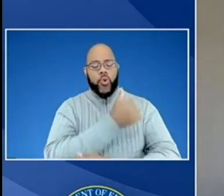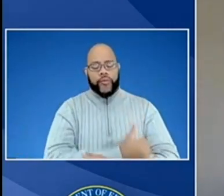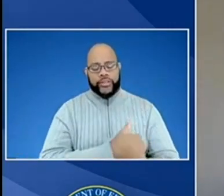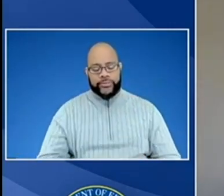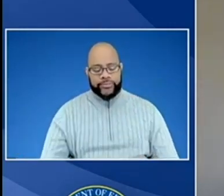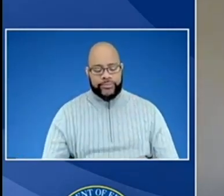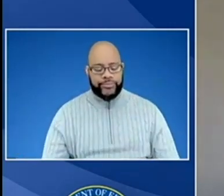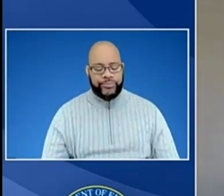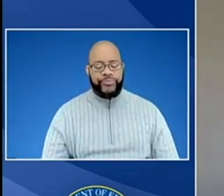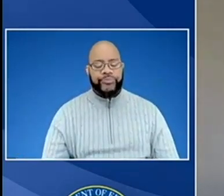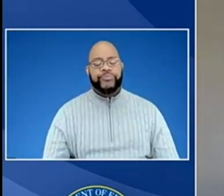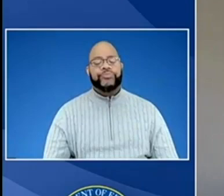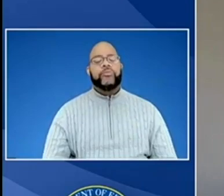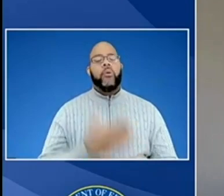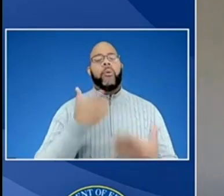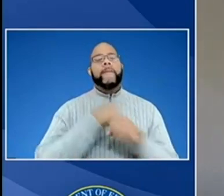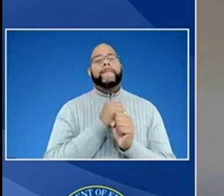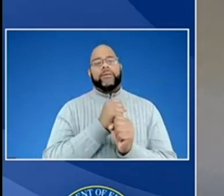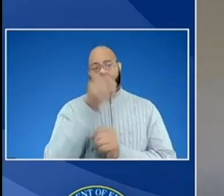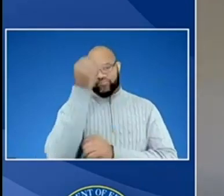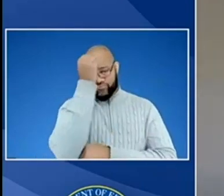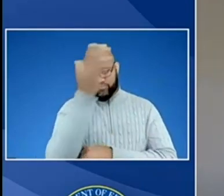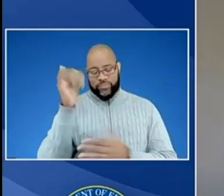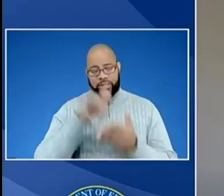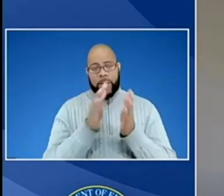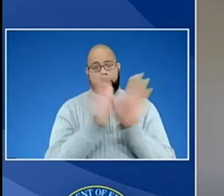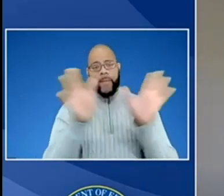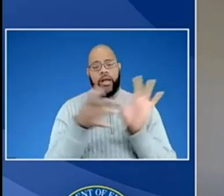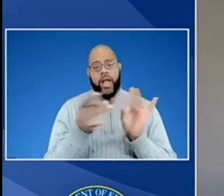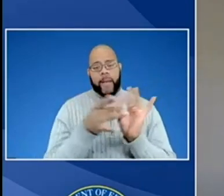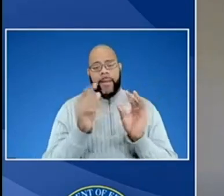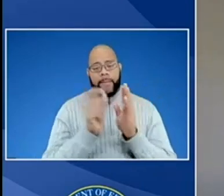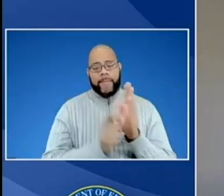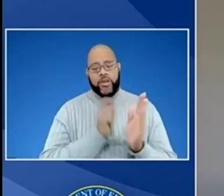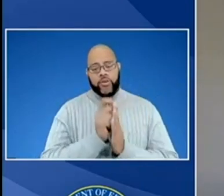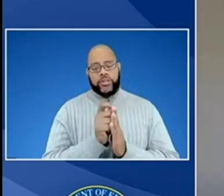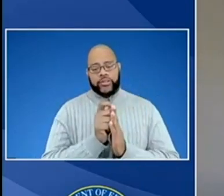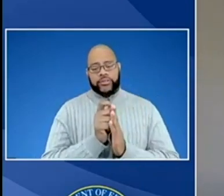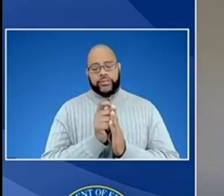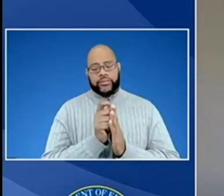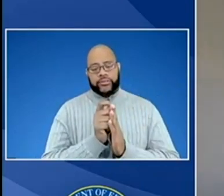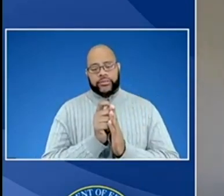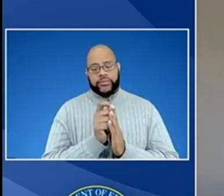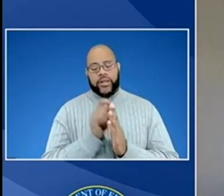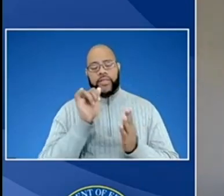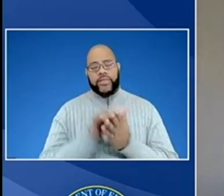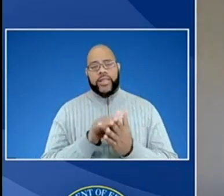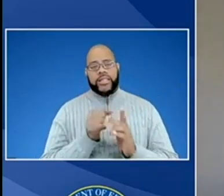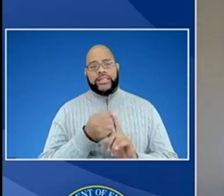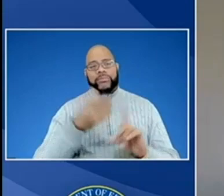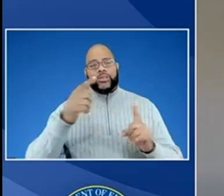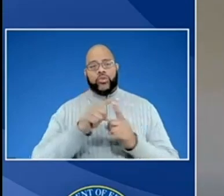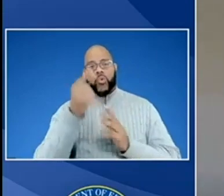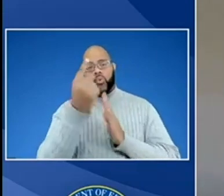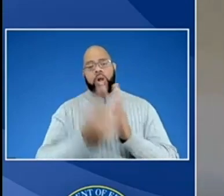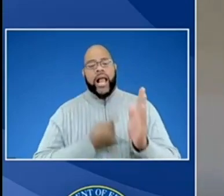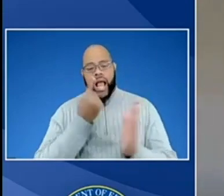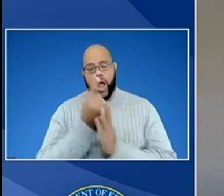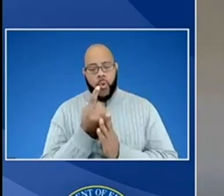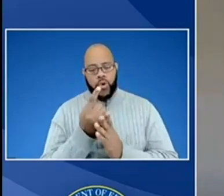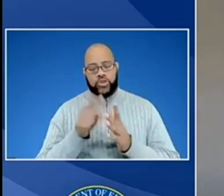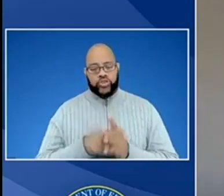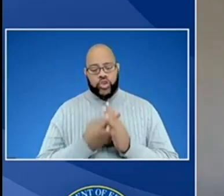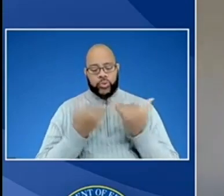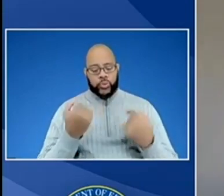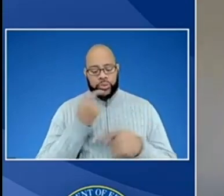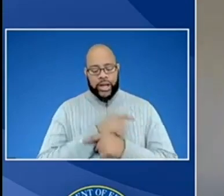I want to make note that public comment periods, even which were expanded to 1 hour starting